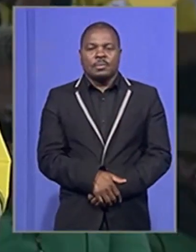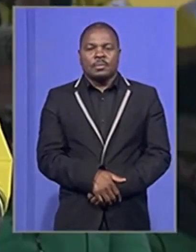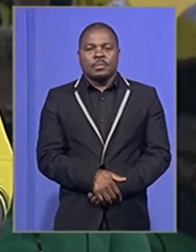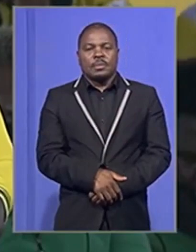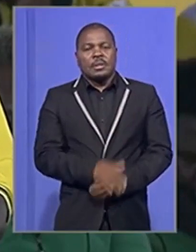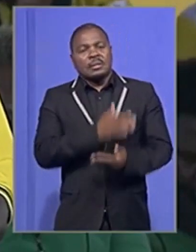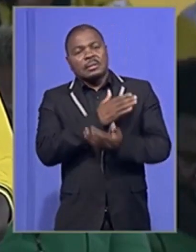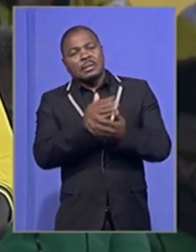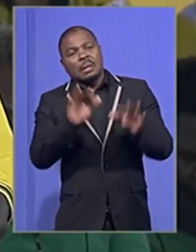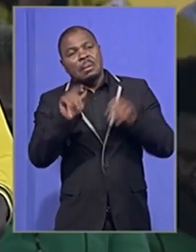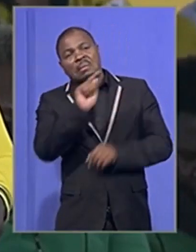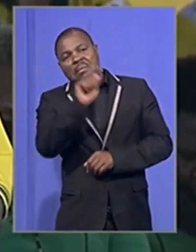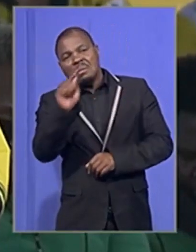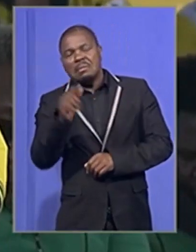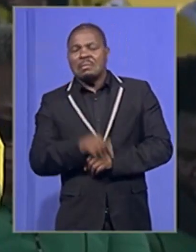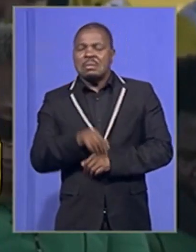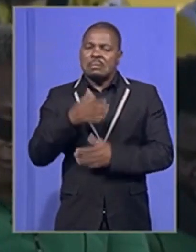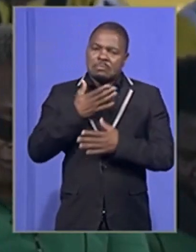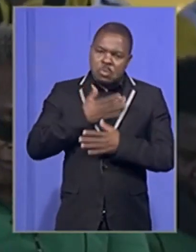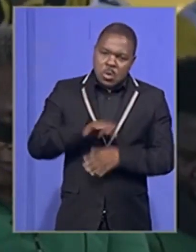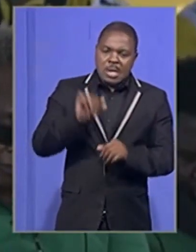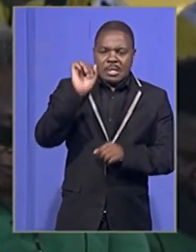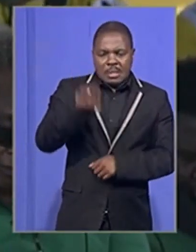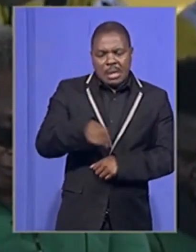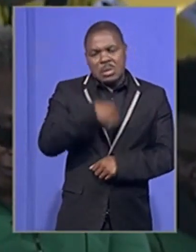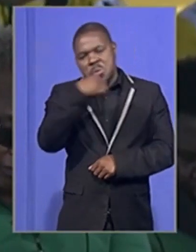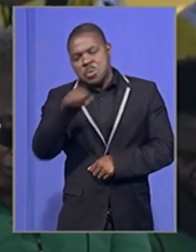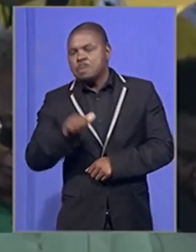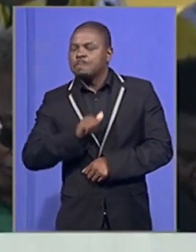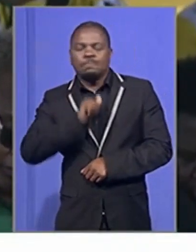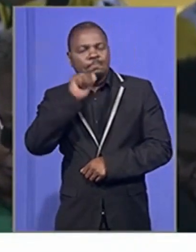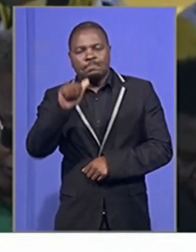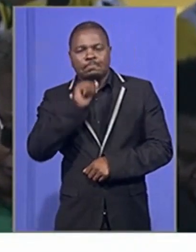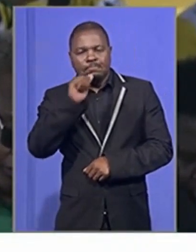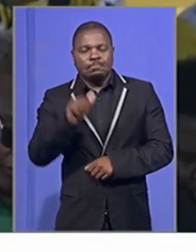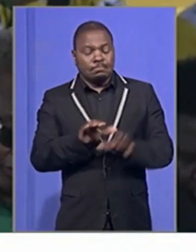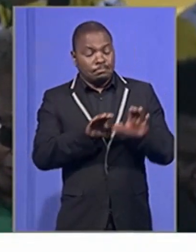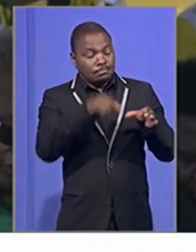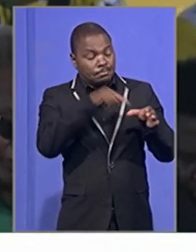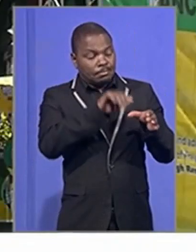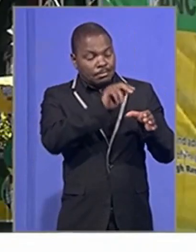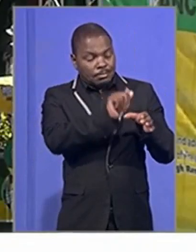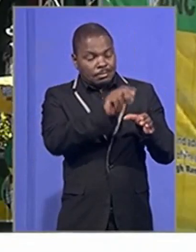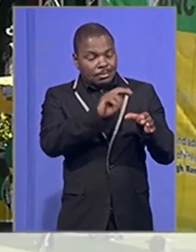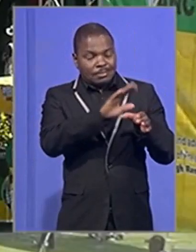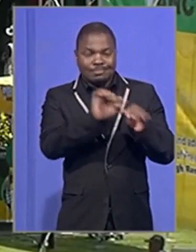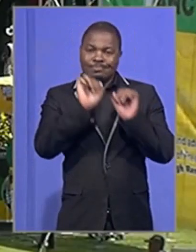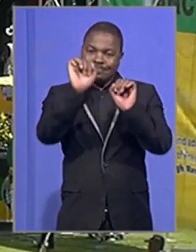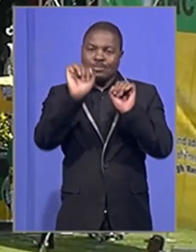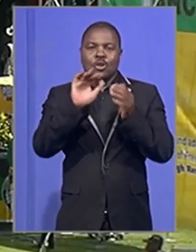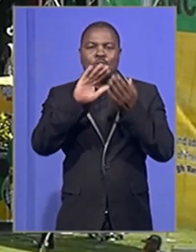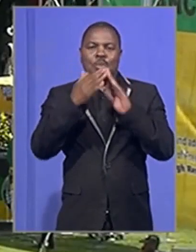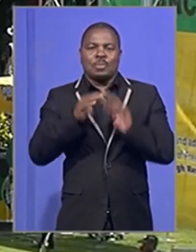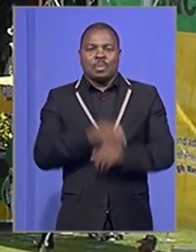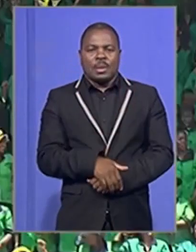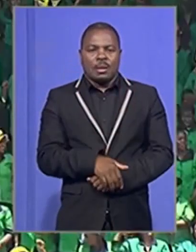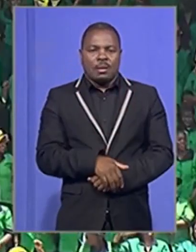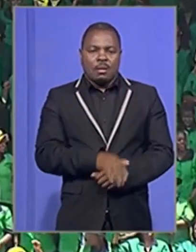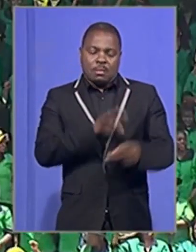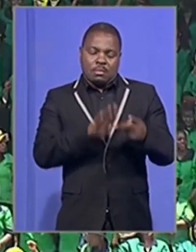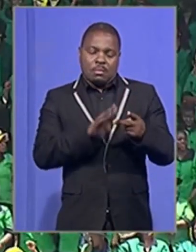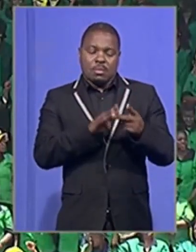rata kapa ba rate ANC ke mokgatlo wa setjhaba. Mopresidente o boetse a